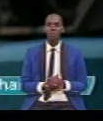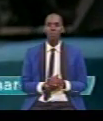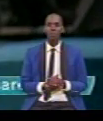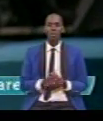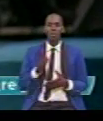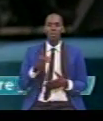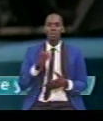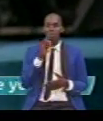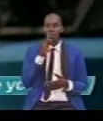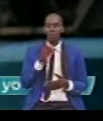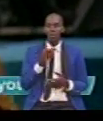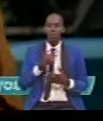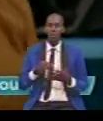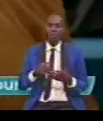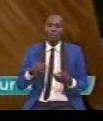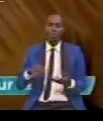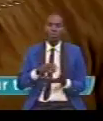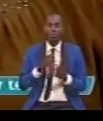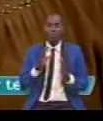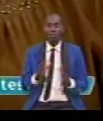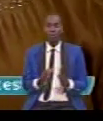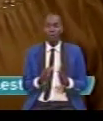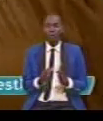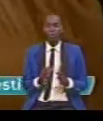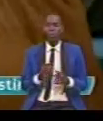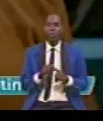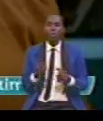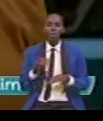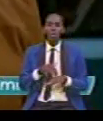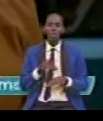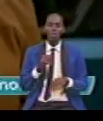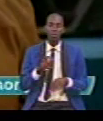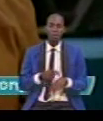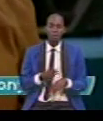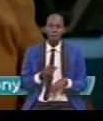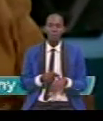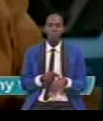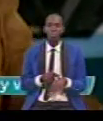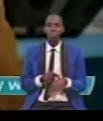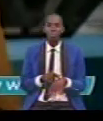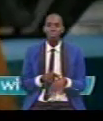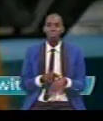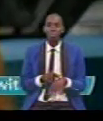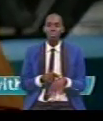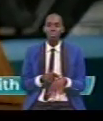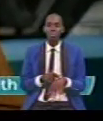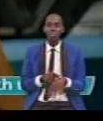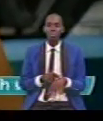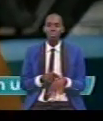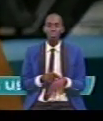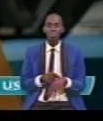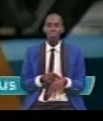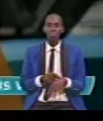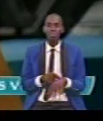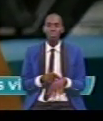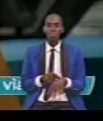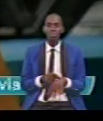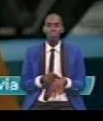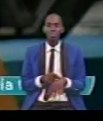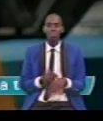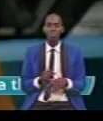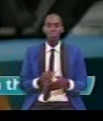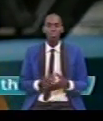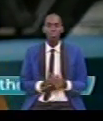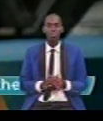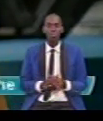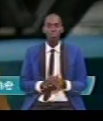choir member. But at the time, I didn't think I could manage to be with the rigorous, you know, exercise that I'd done